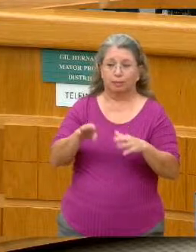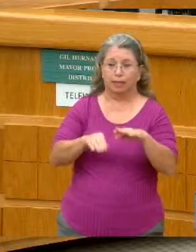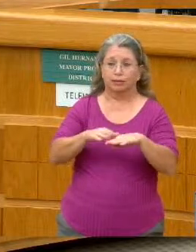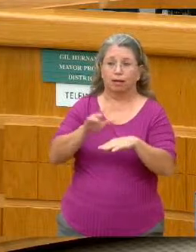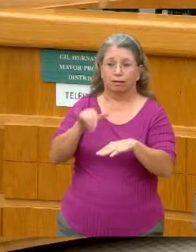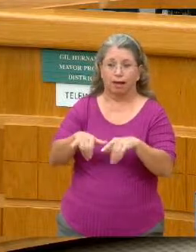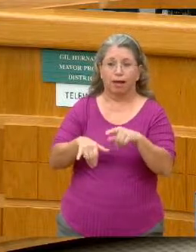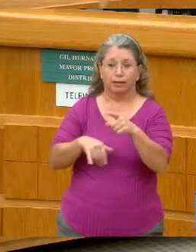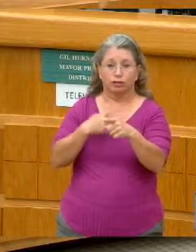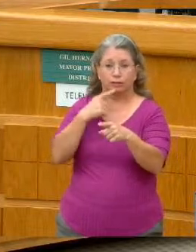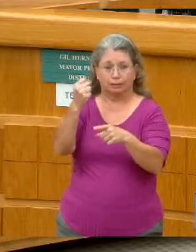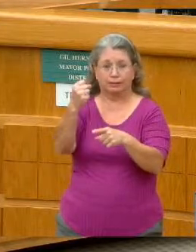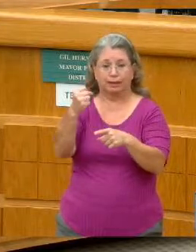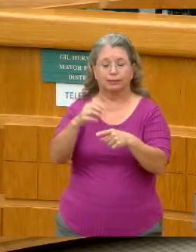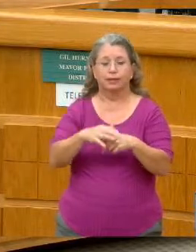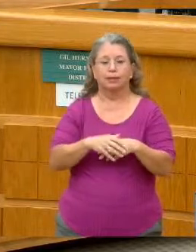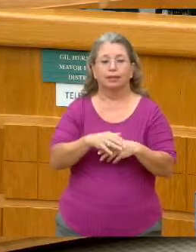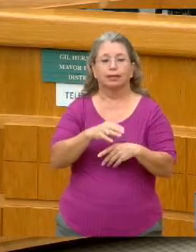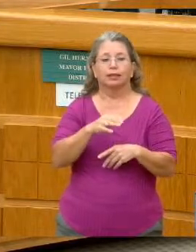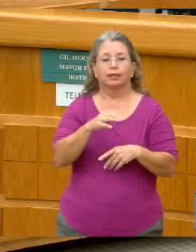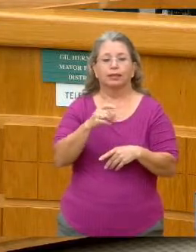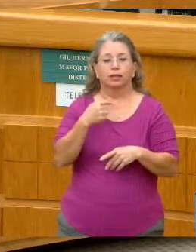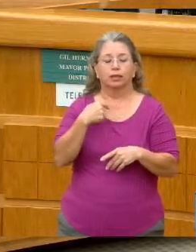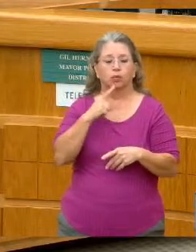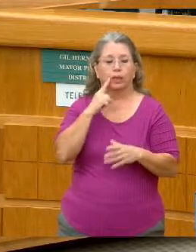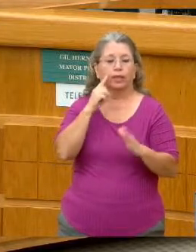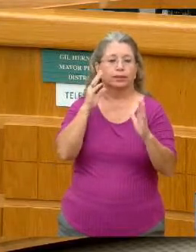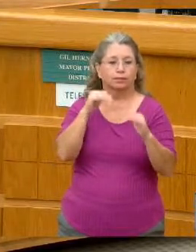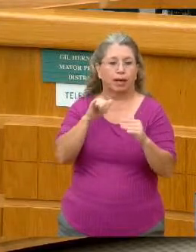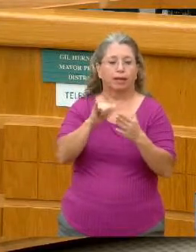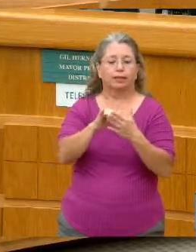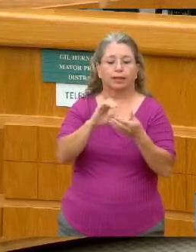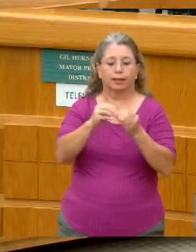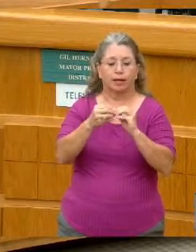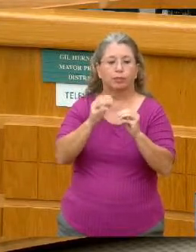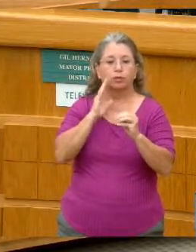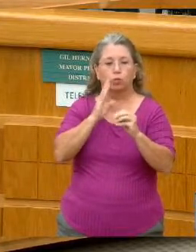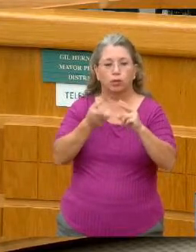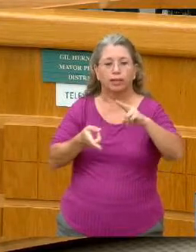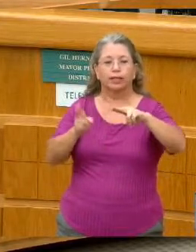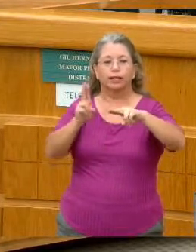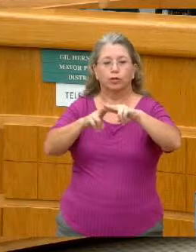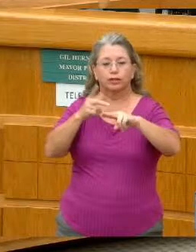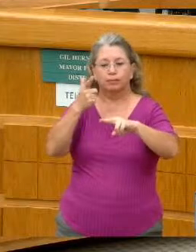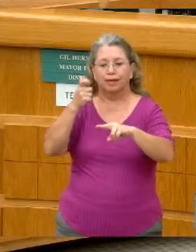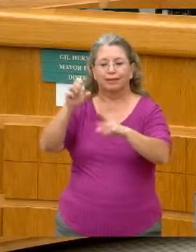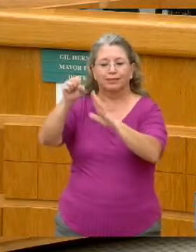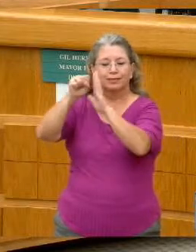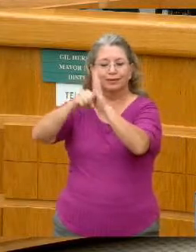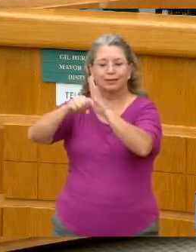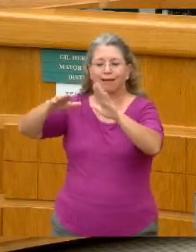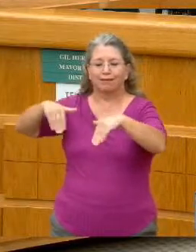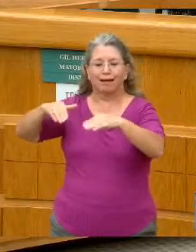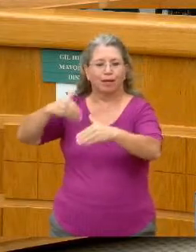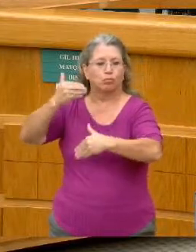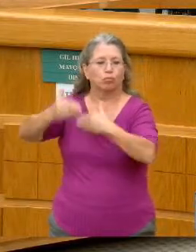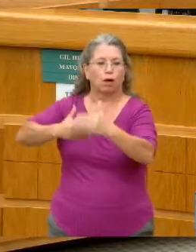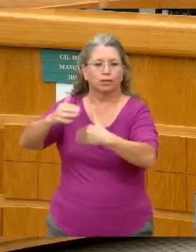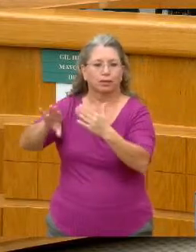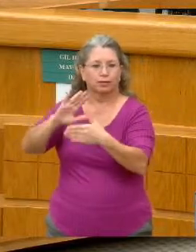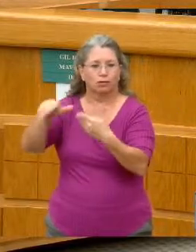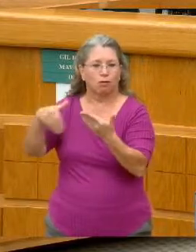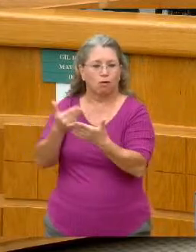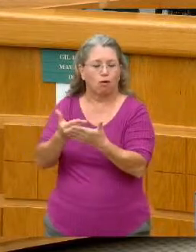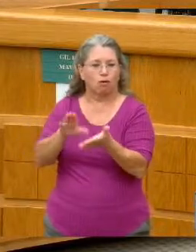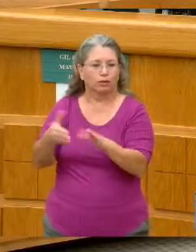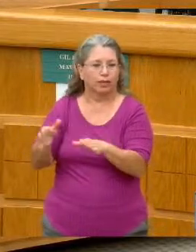clear. We expect these numbers are going to go up because the death certificates haven't been processed yet. So that's at 287 Coastal